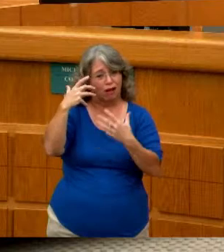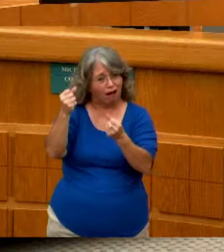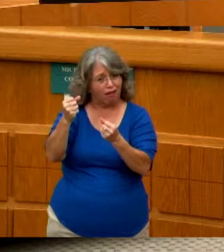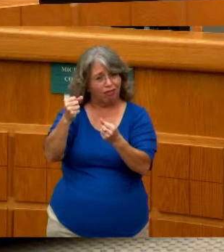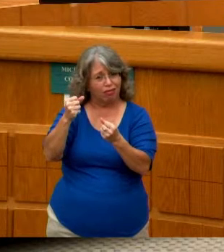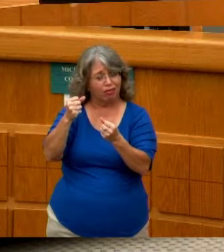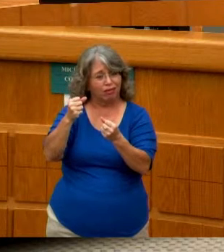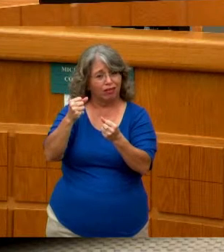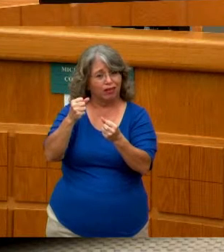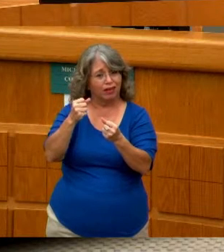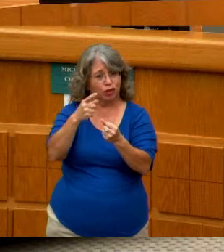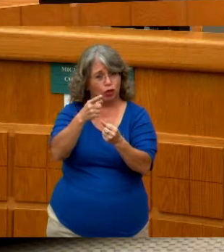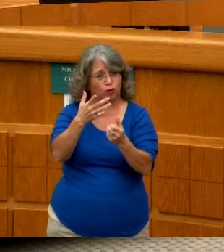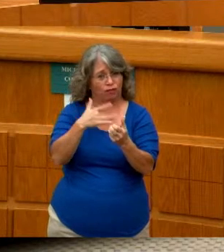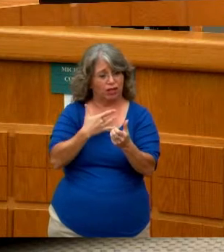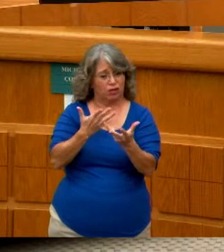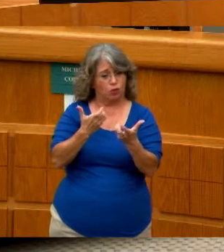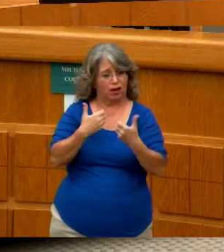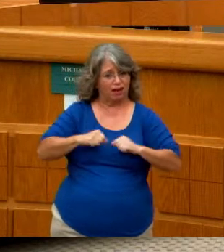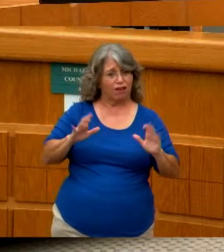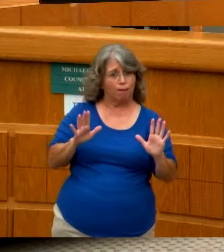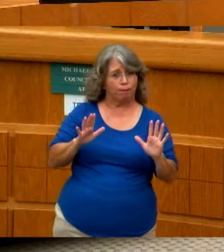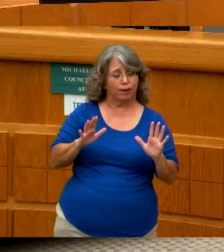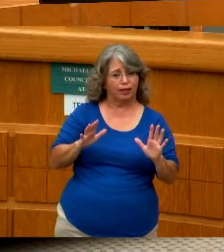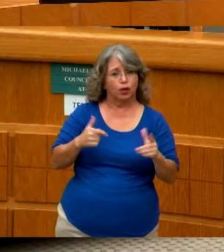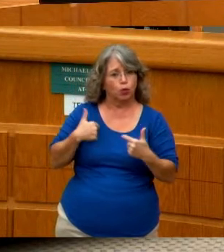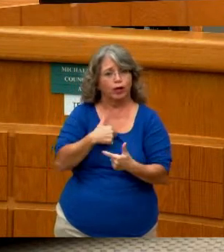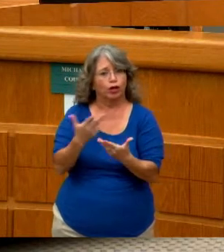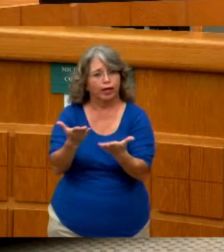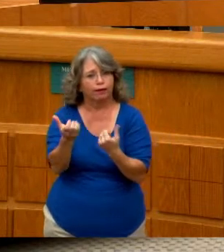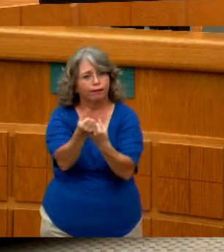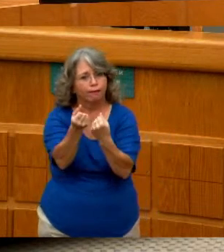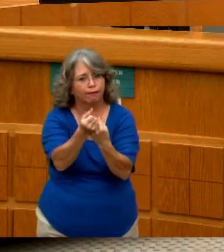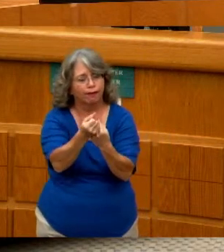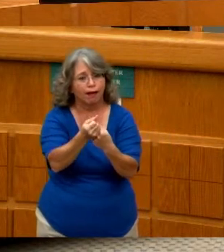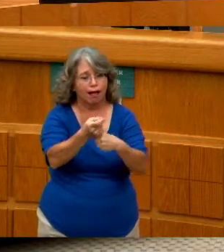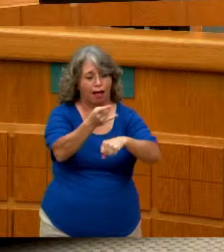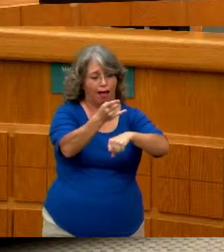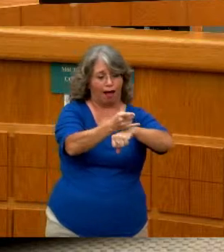is because of mental health, we are here.